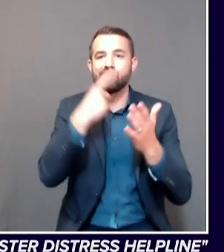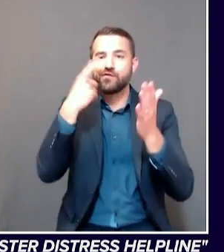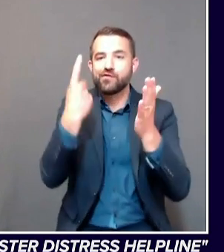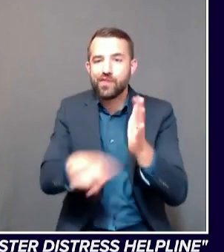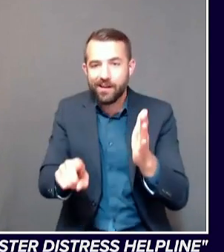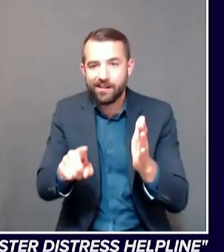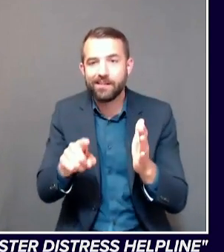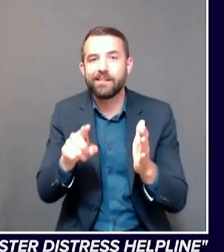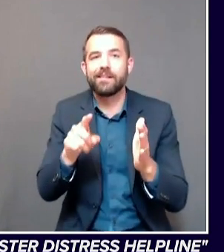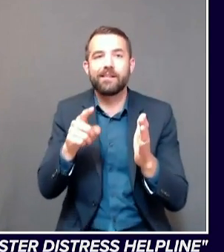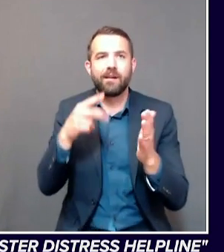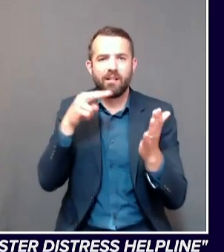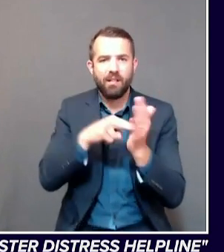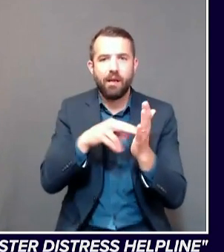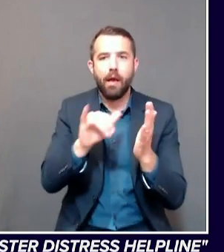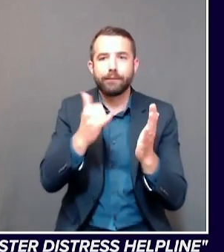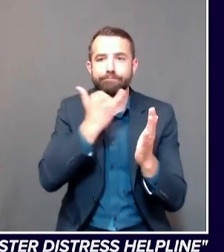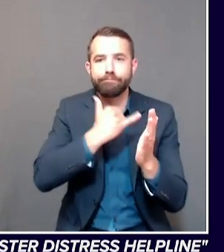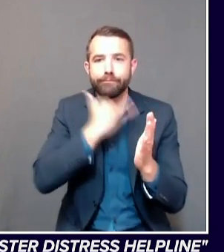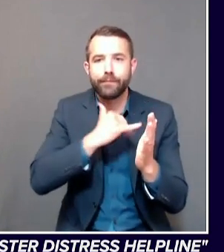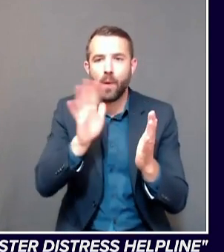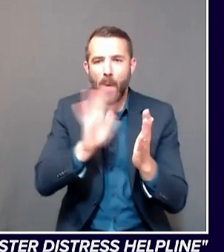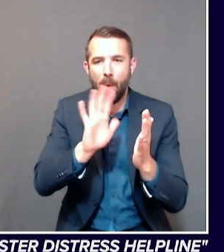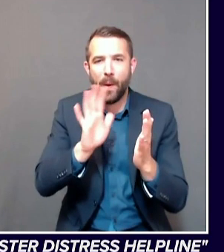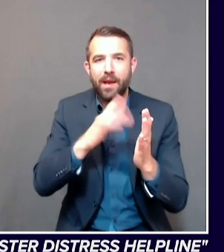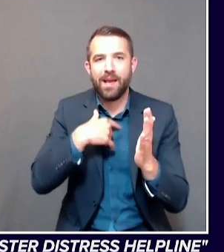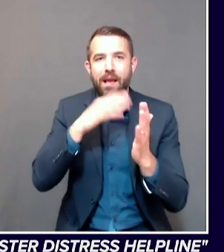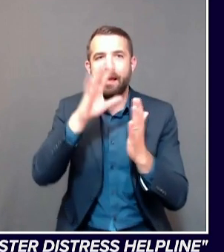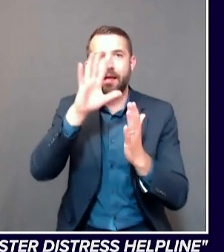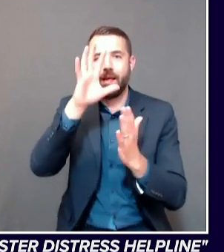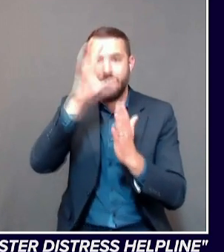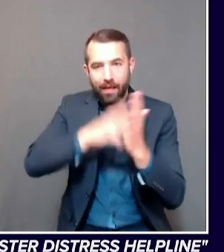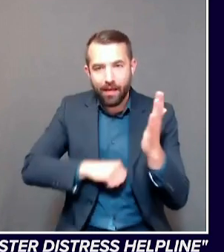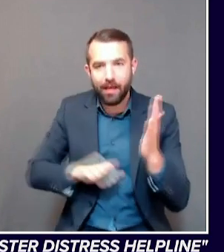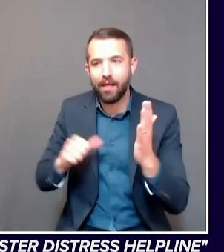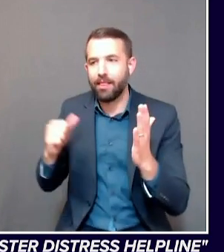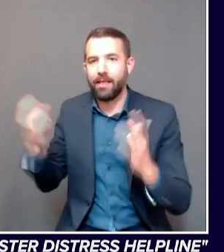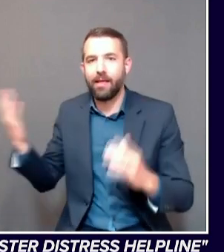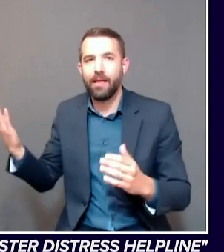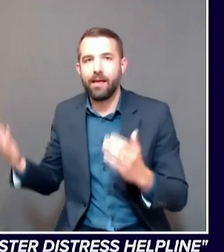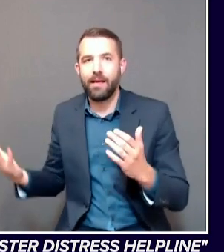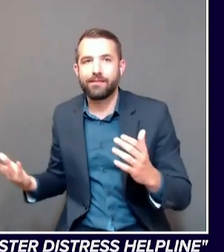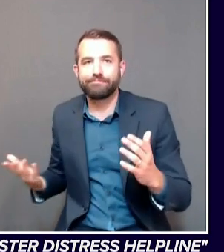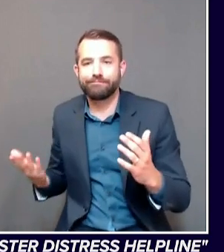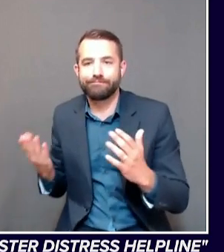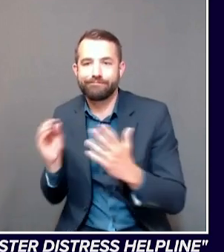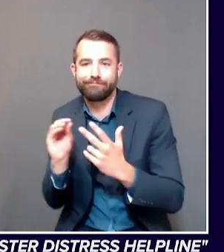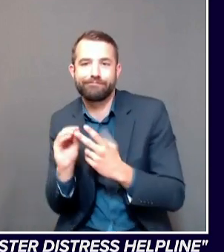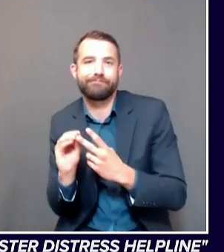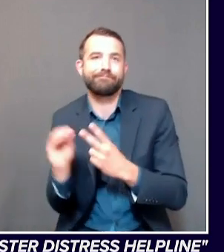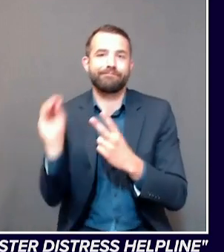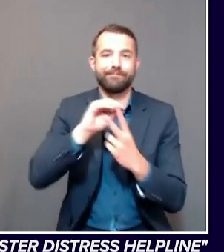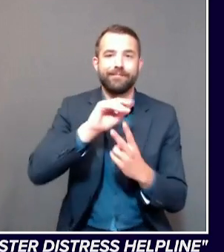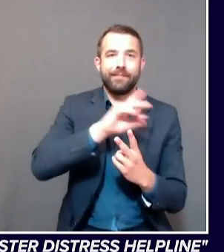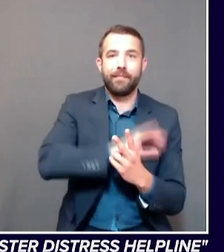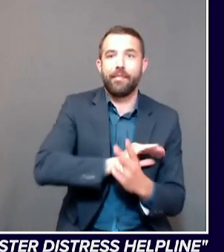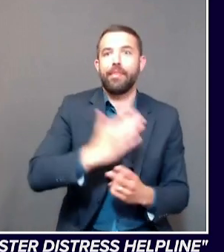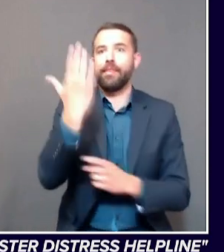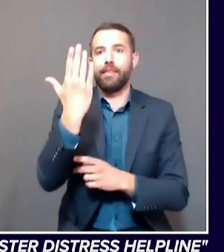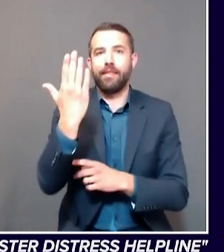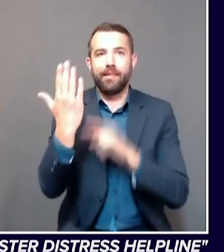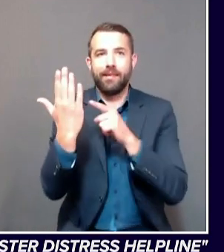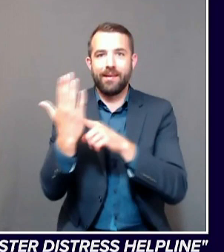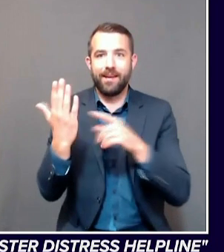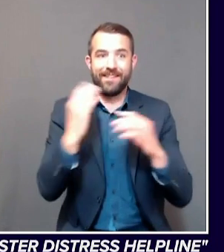data was posted. Eric, we'll get you some more clarity exactly around that, but it's entirely a function of, okay, we found an issue here